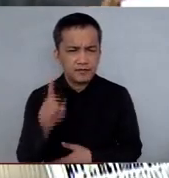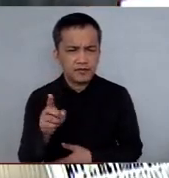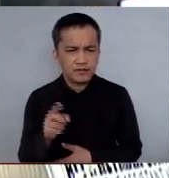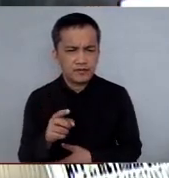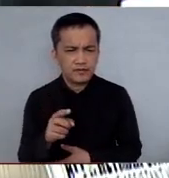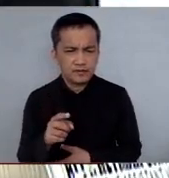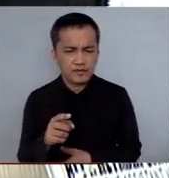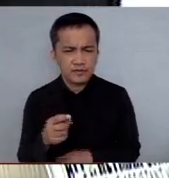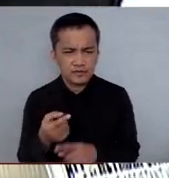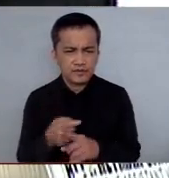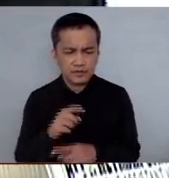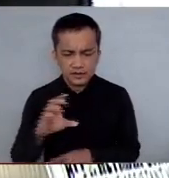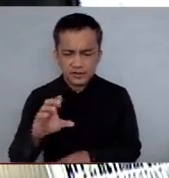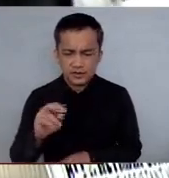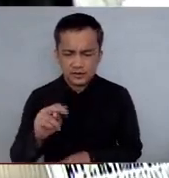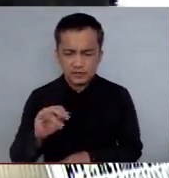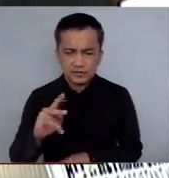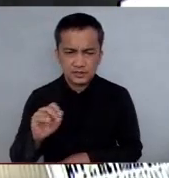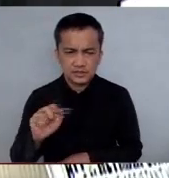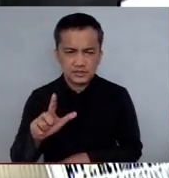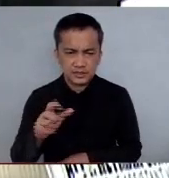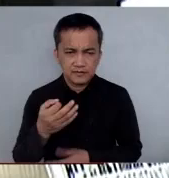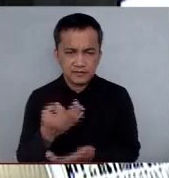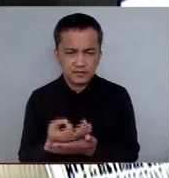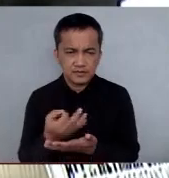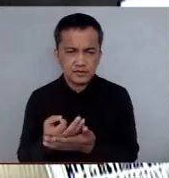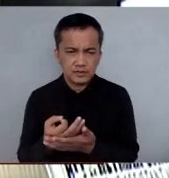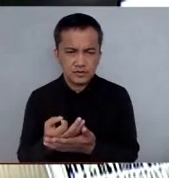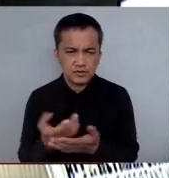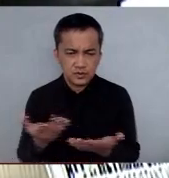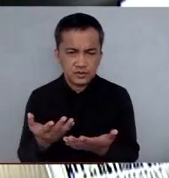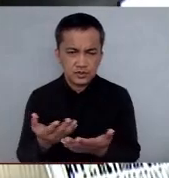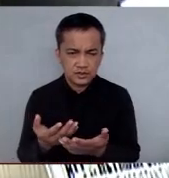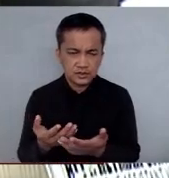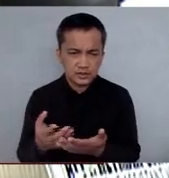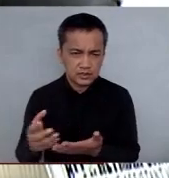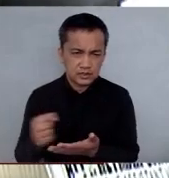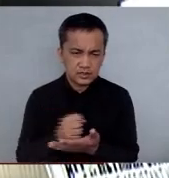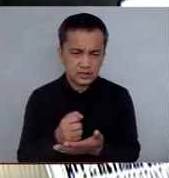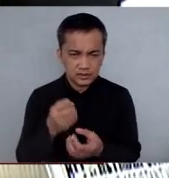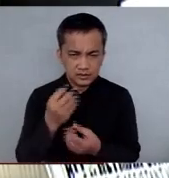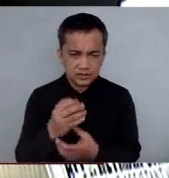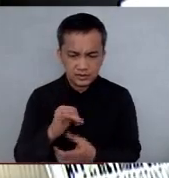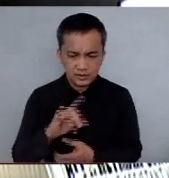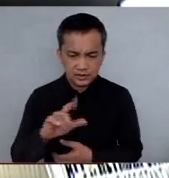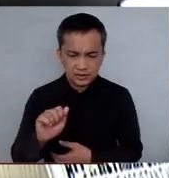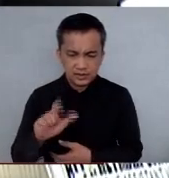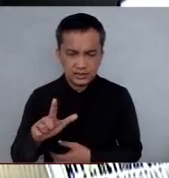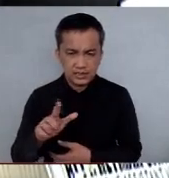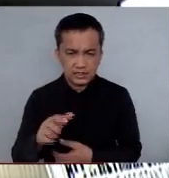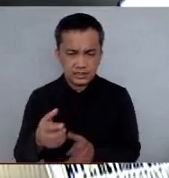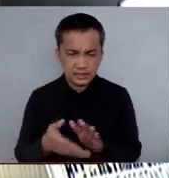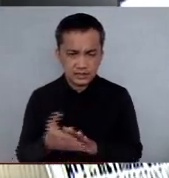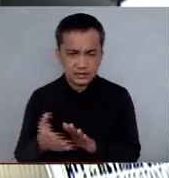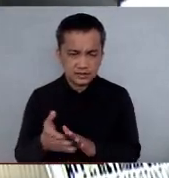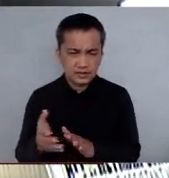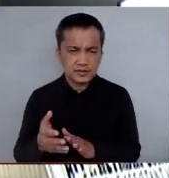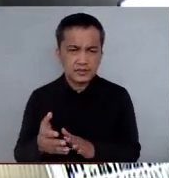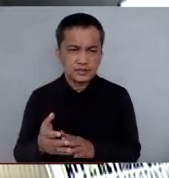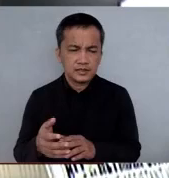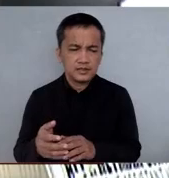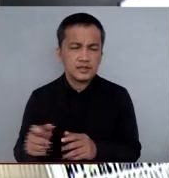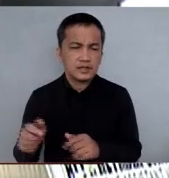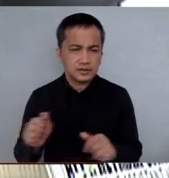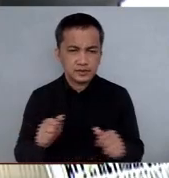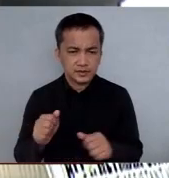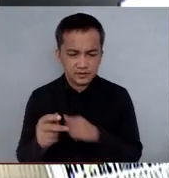from the confidential fund, from which we gathered information regarding illegal gambling activities in the provinces. And this